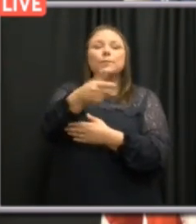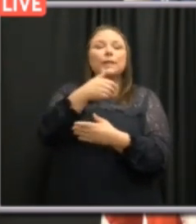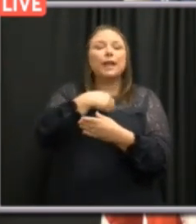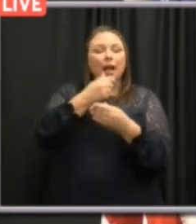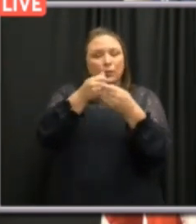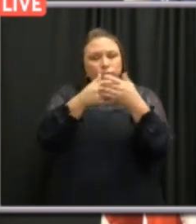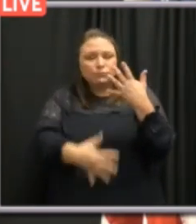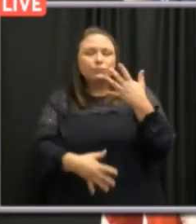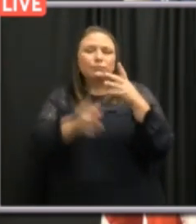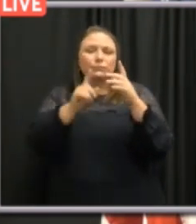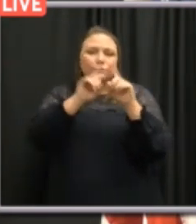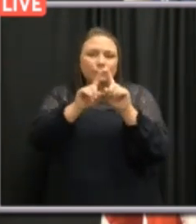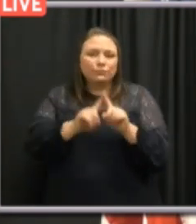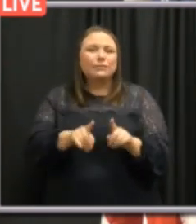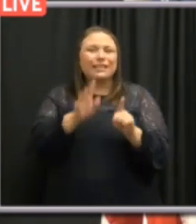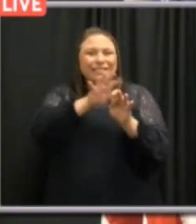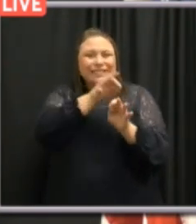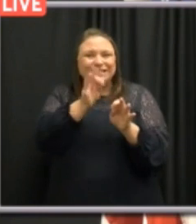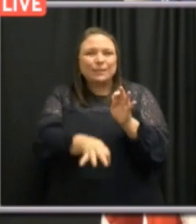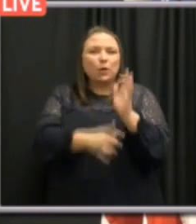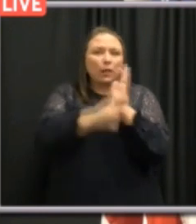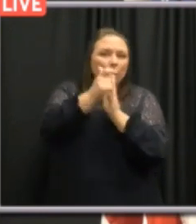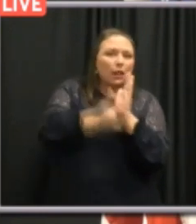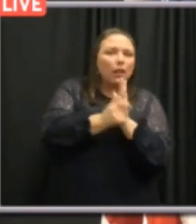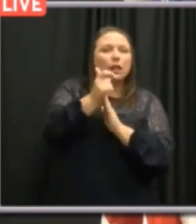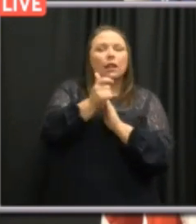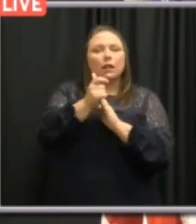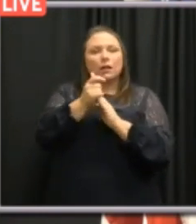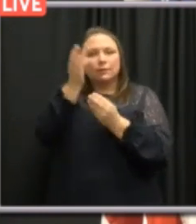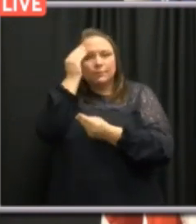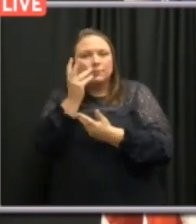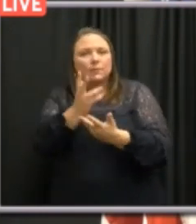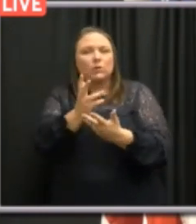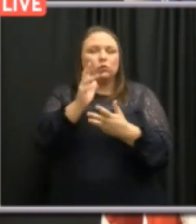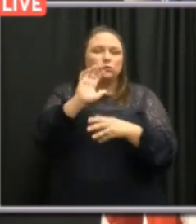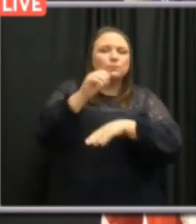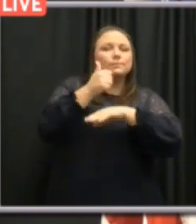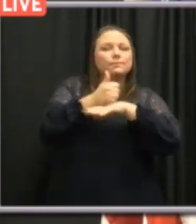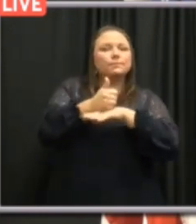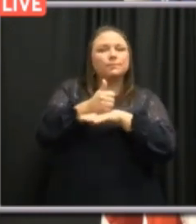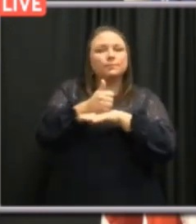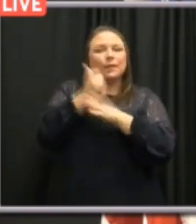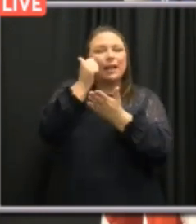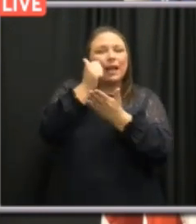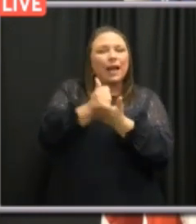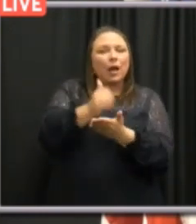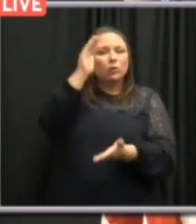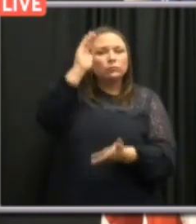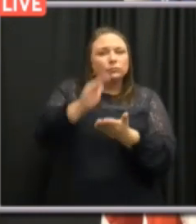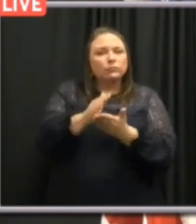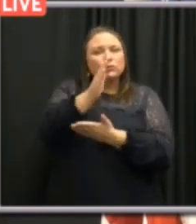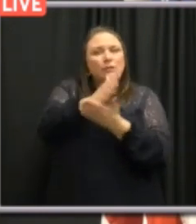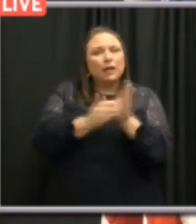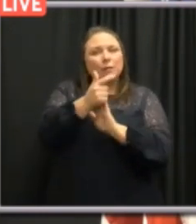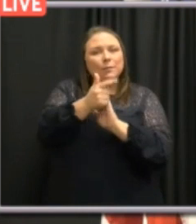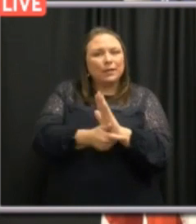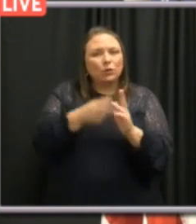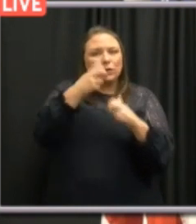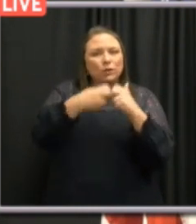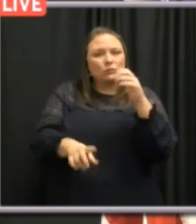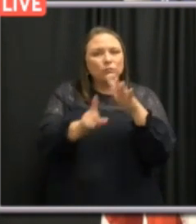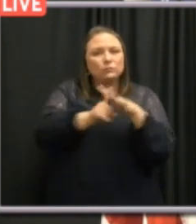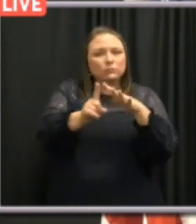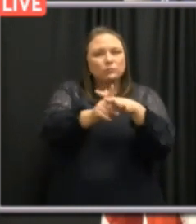of simple legal pamphlets and brochures that we've created to help demystify many legal issues being faced